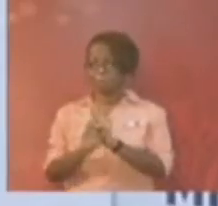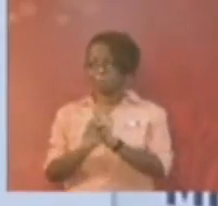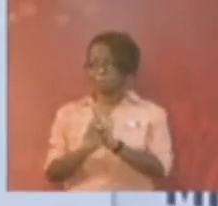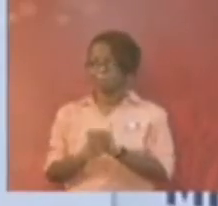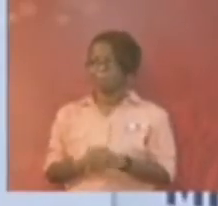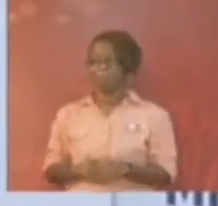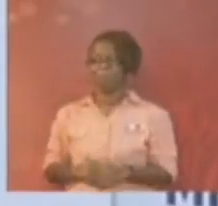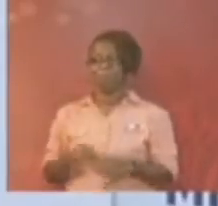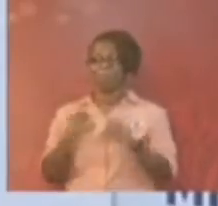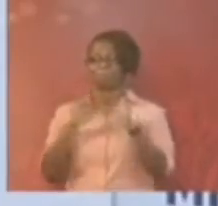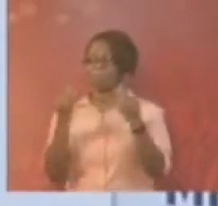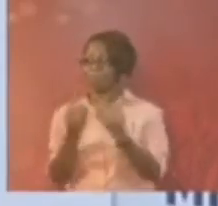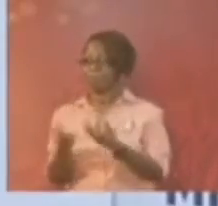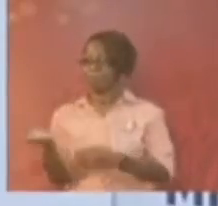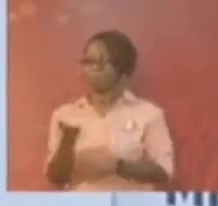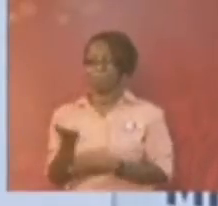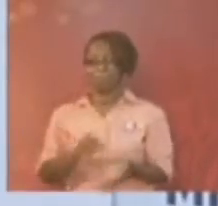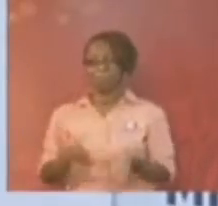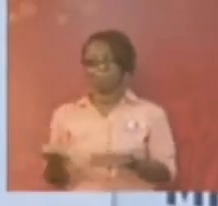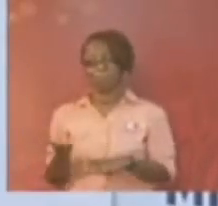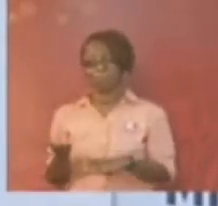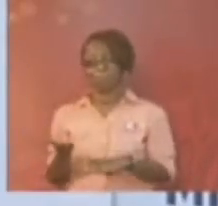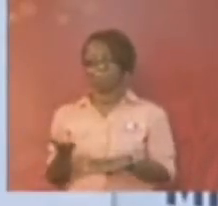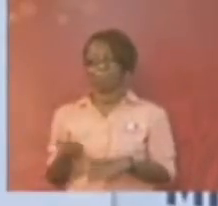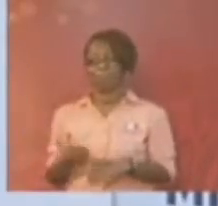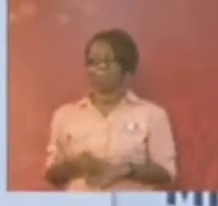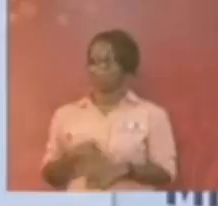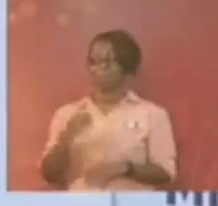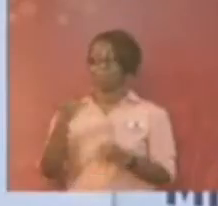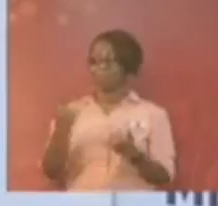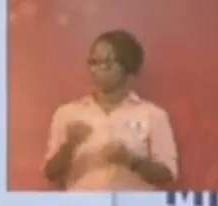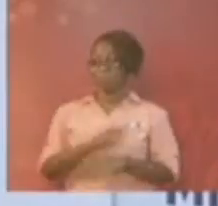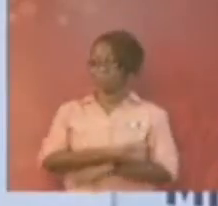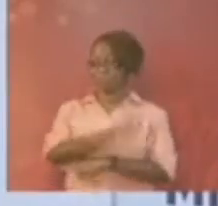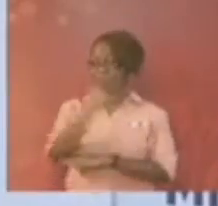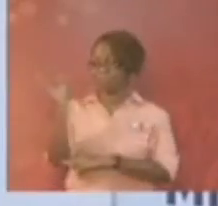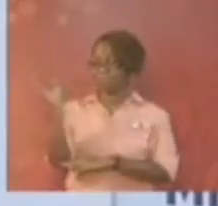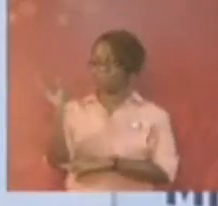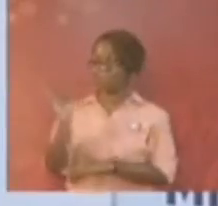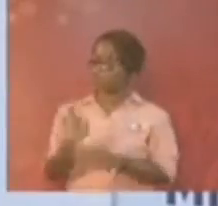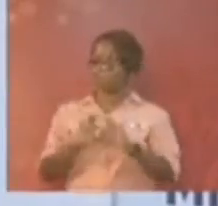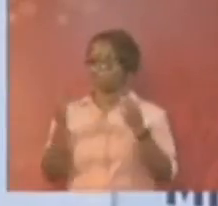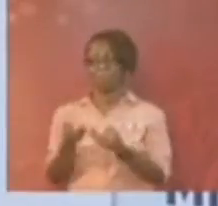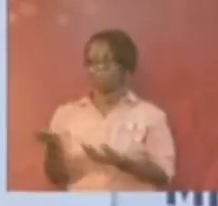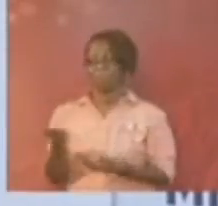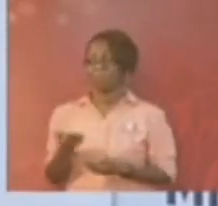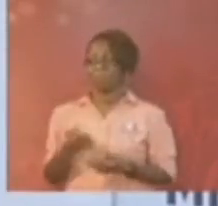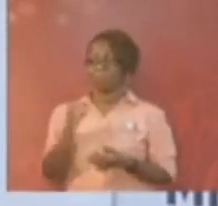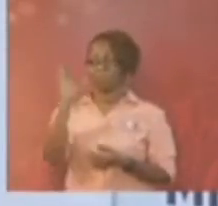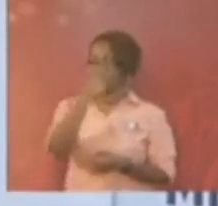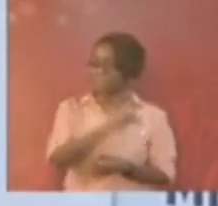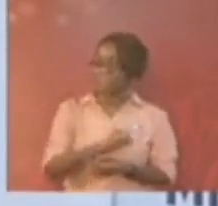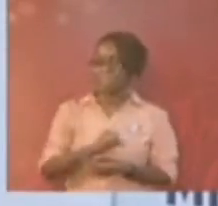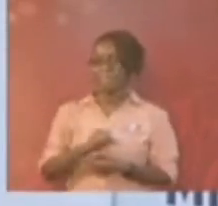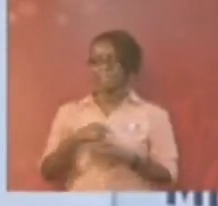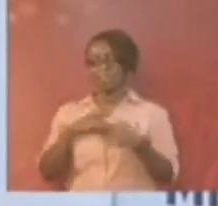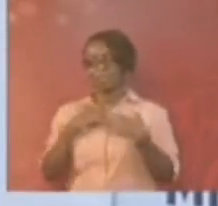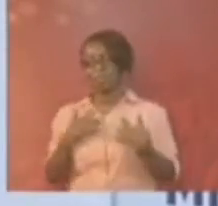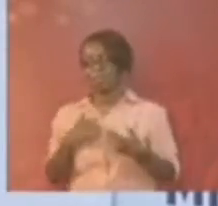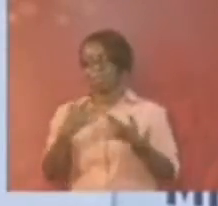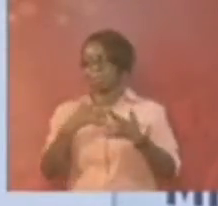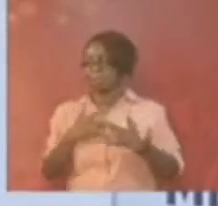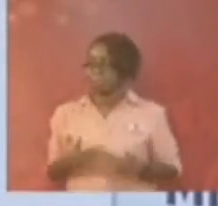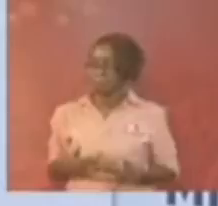the course of the year, and this would be their first Christmas without that person. This year that's magnified because we also have persons